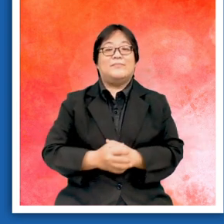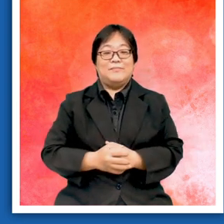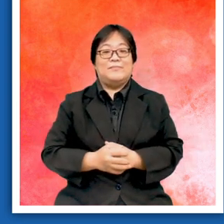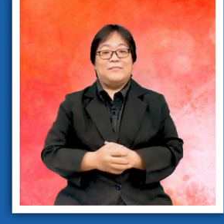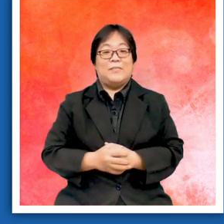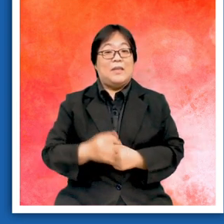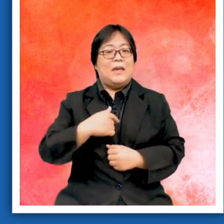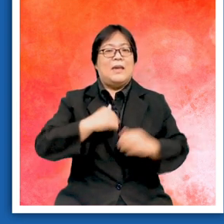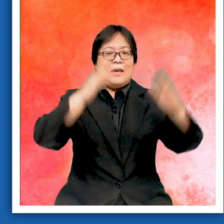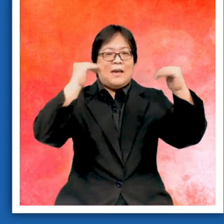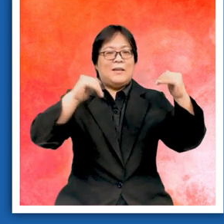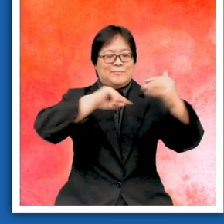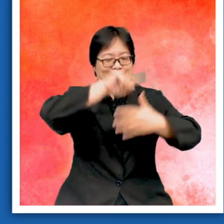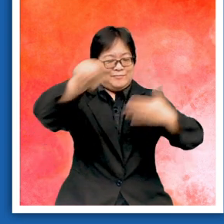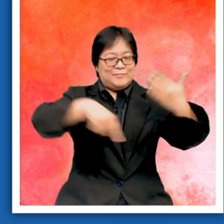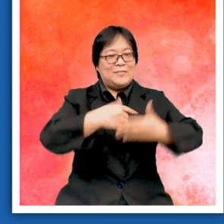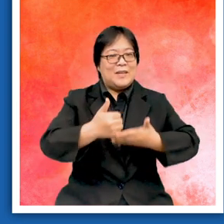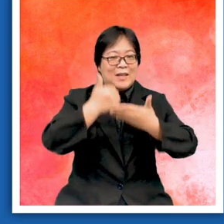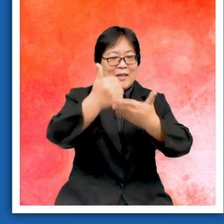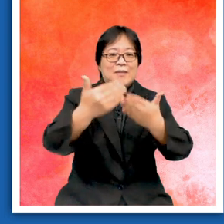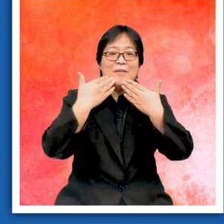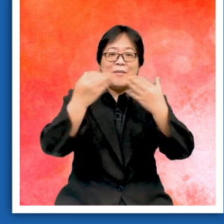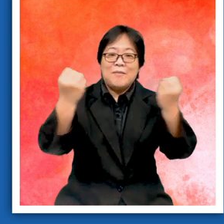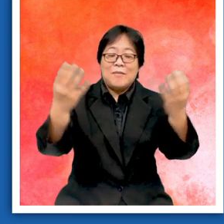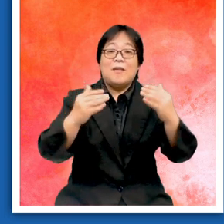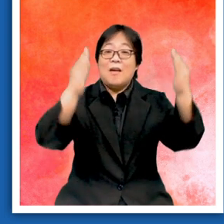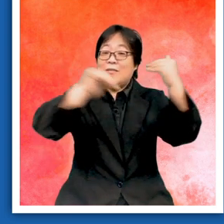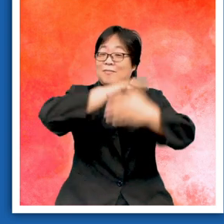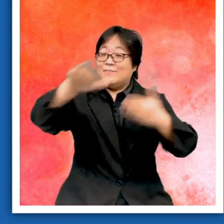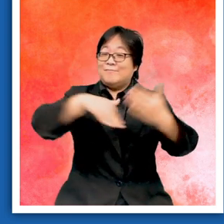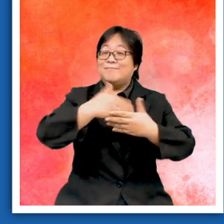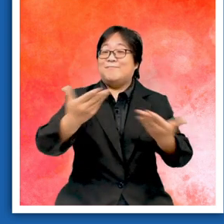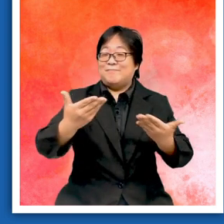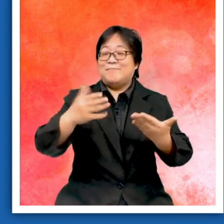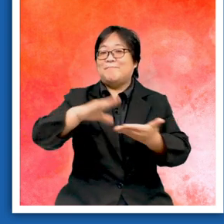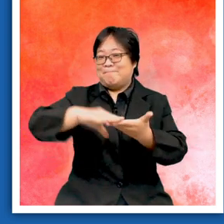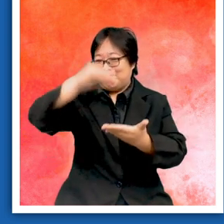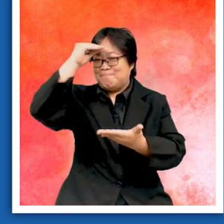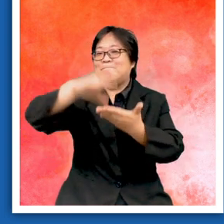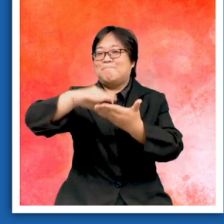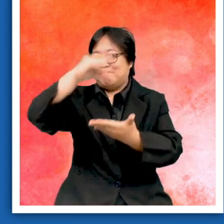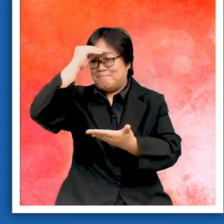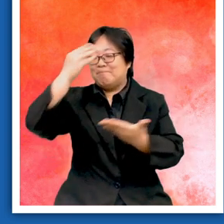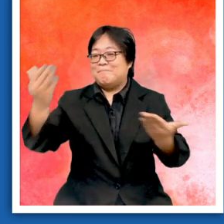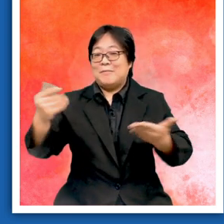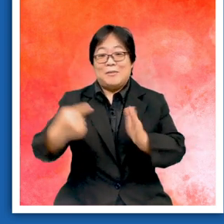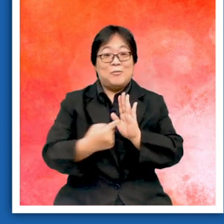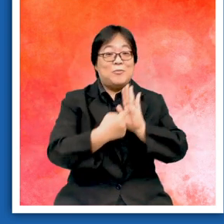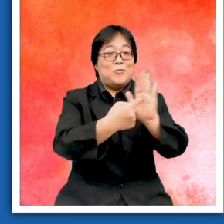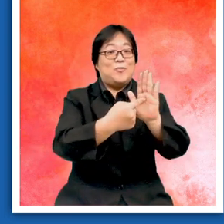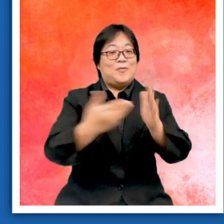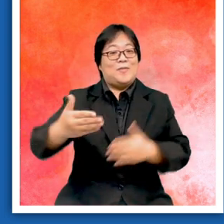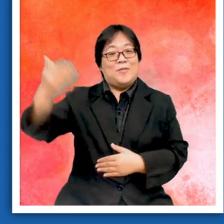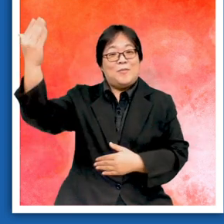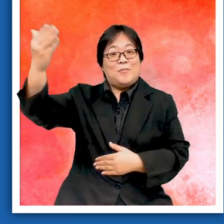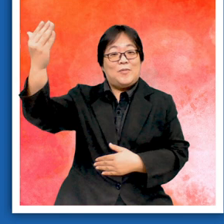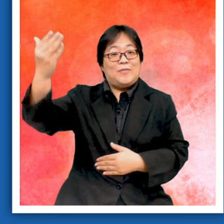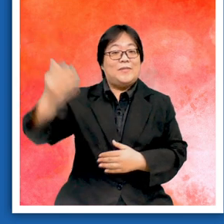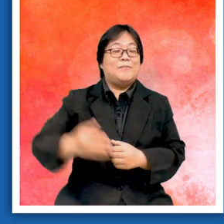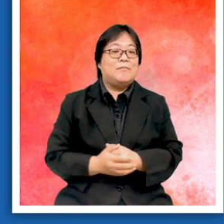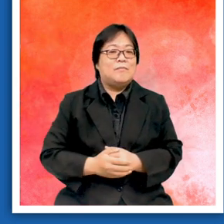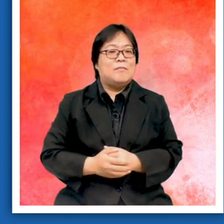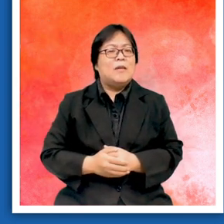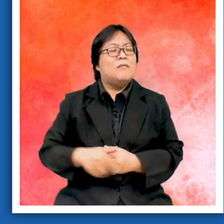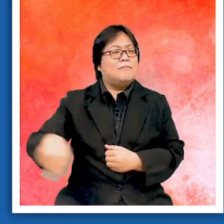All right, so hope this helped. Thank you very much. Hope you have gained sufficient knowledge that have been presented in